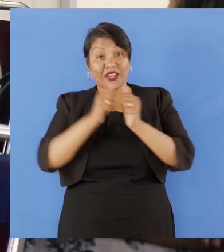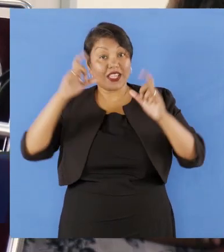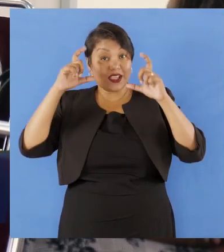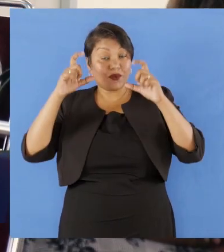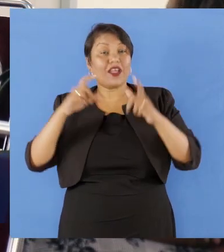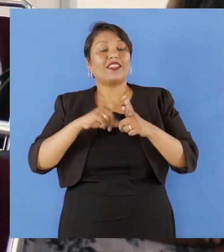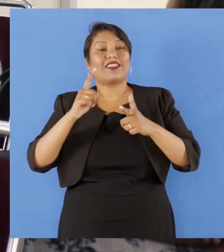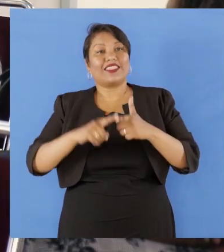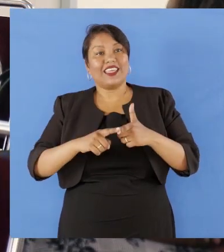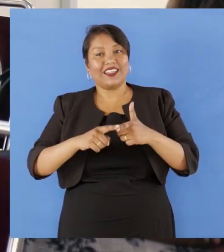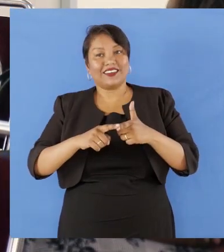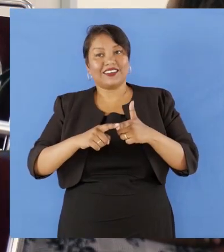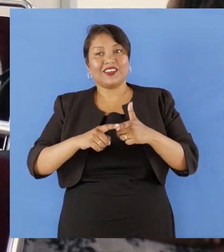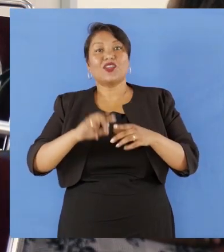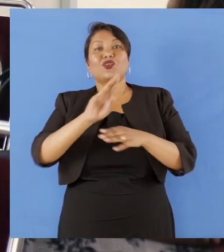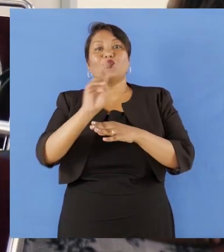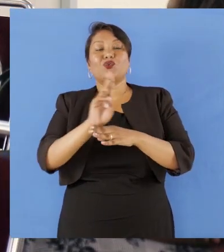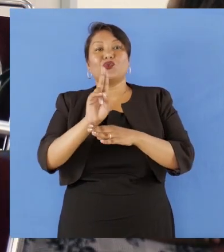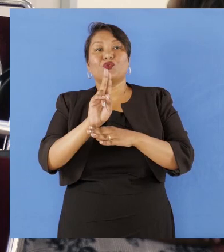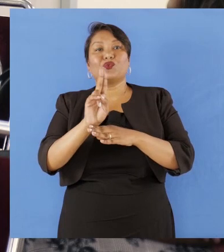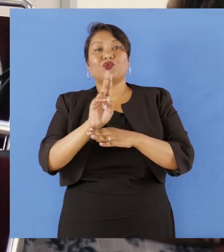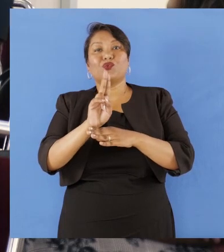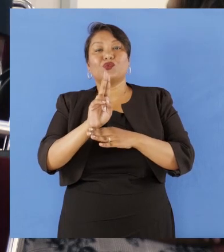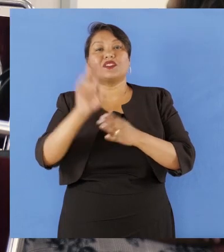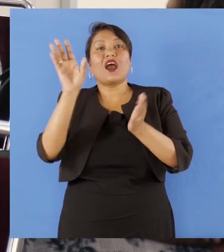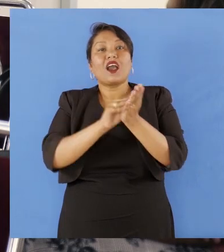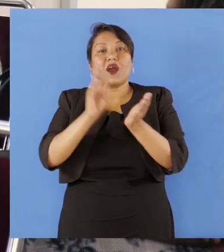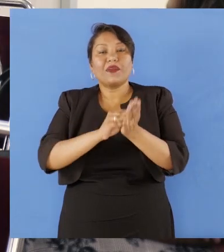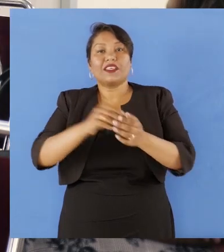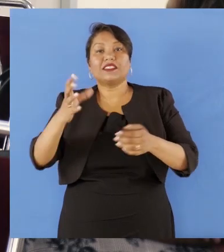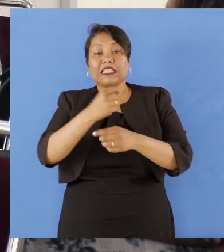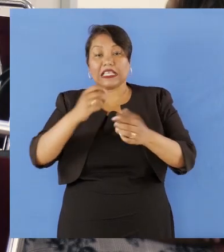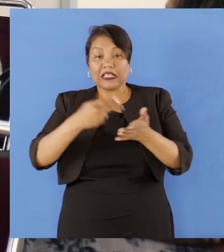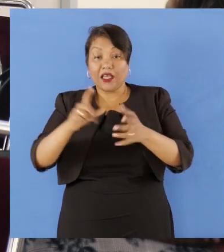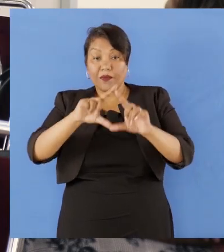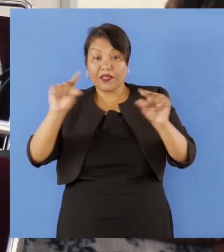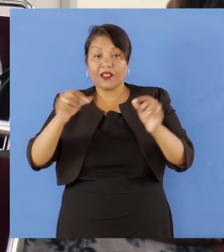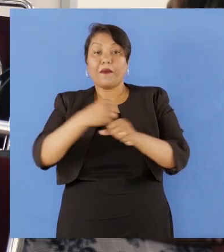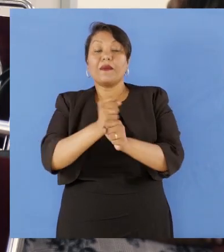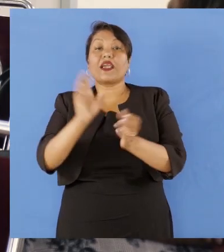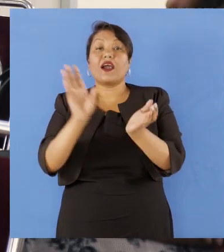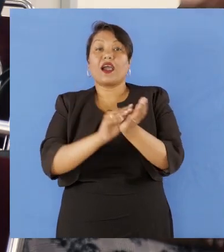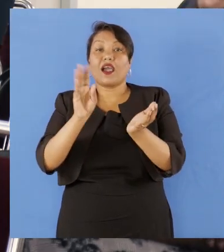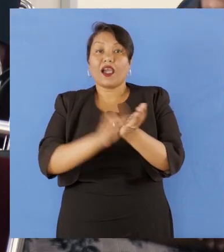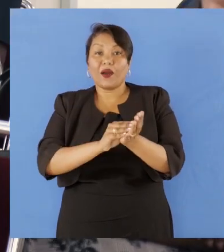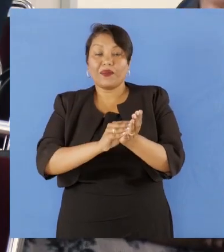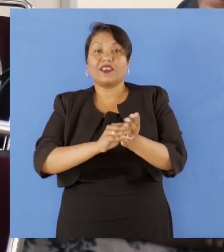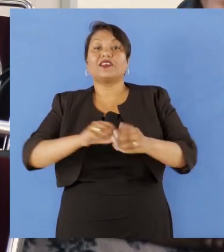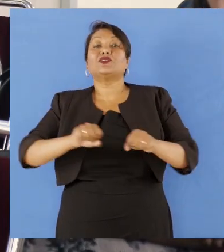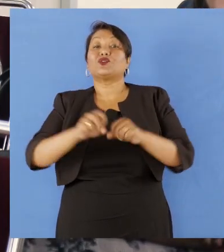picture, store it as the case may be. It will hold, right? Okay, with respect to Someone asked